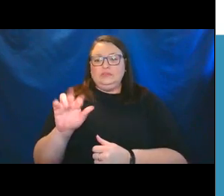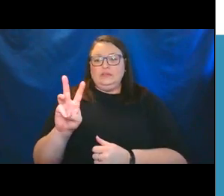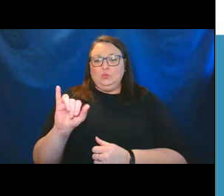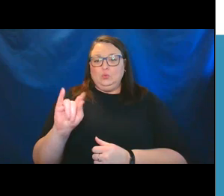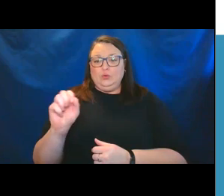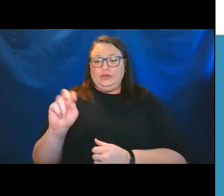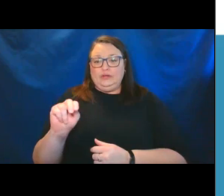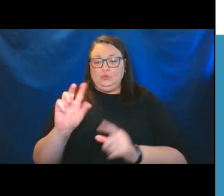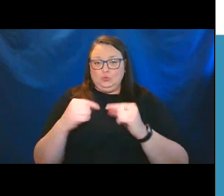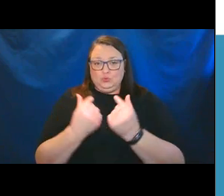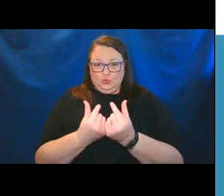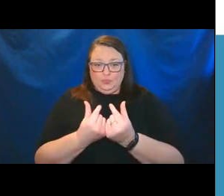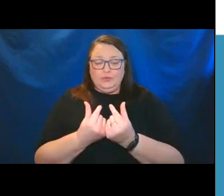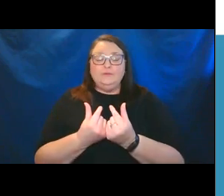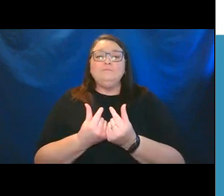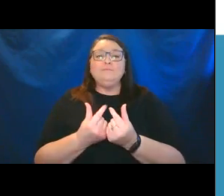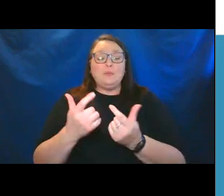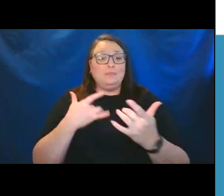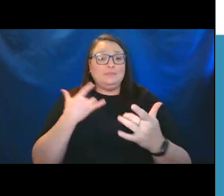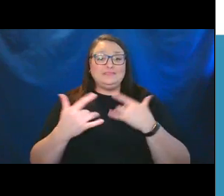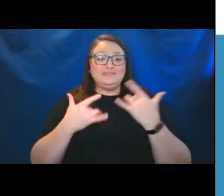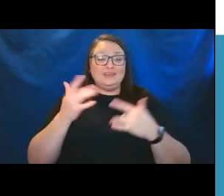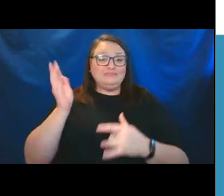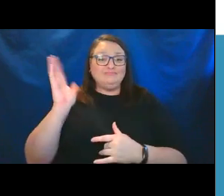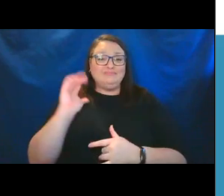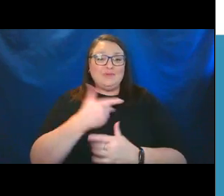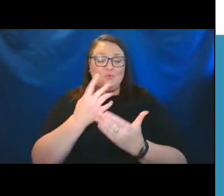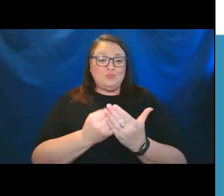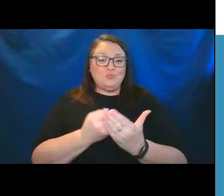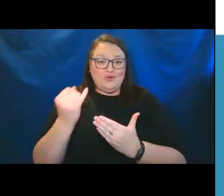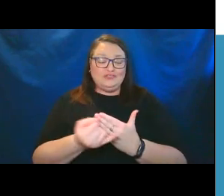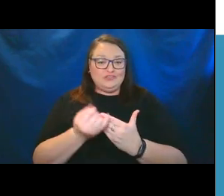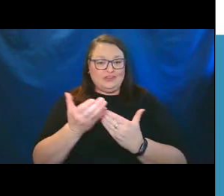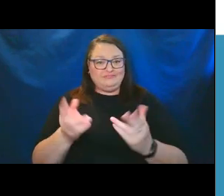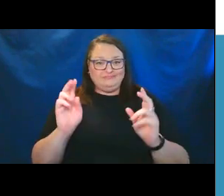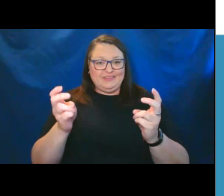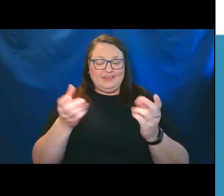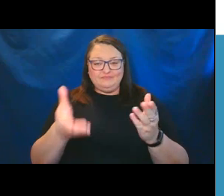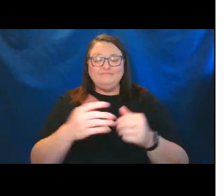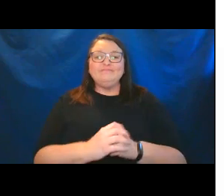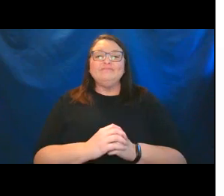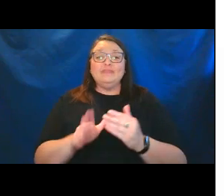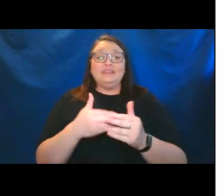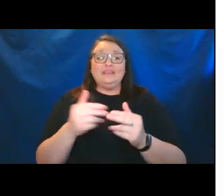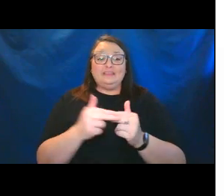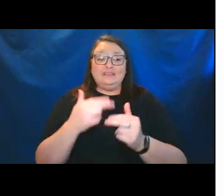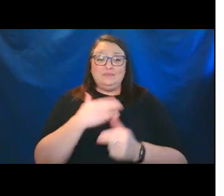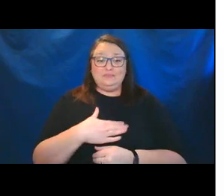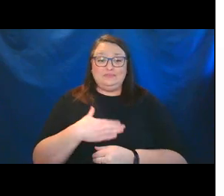Resilience Training to Implement Nature-Based Solutions in the Caribbean. Next slide, please.